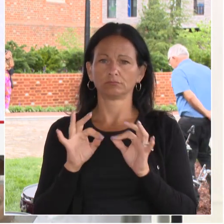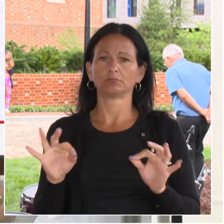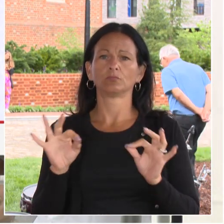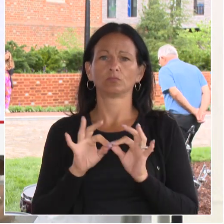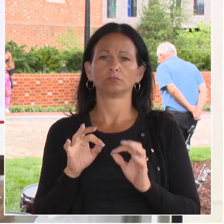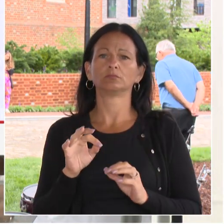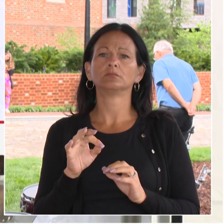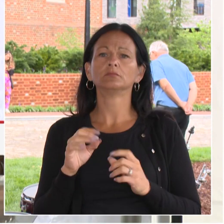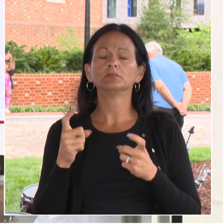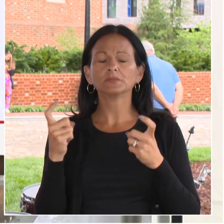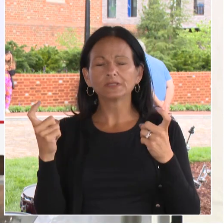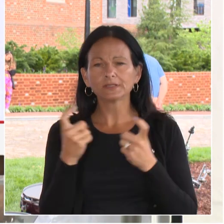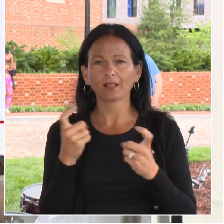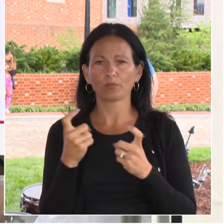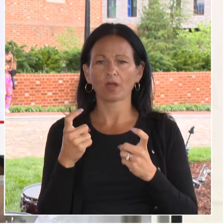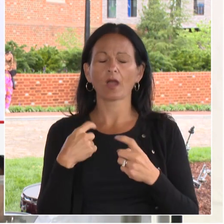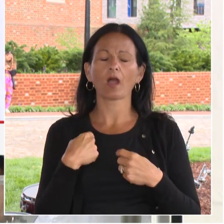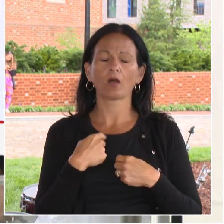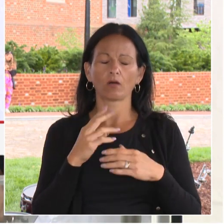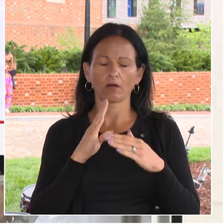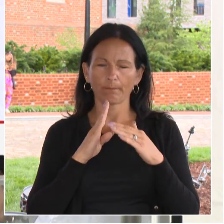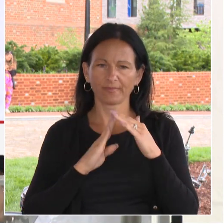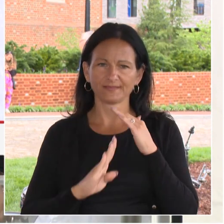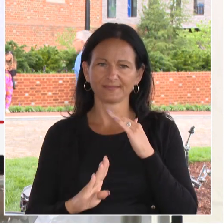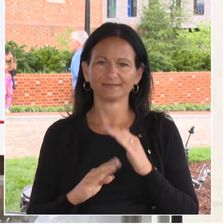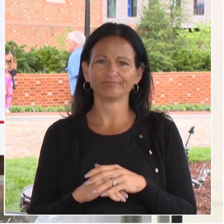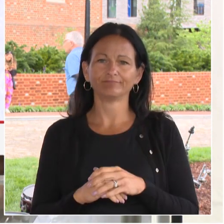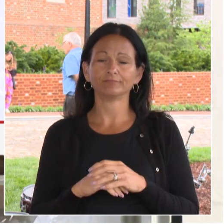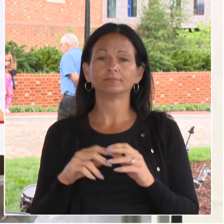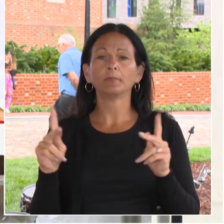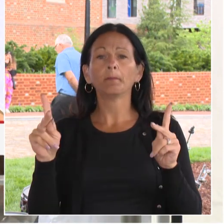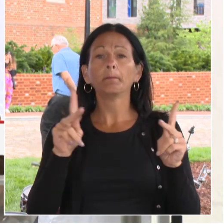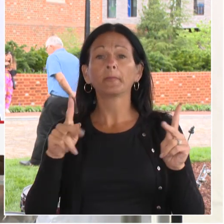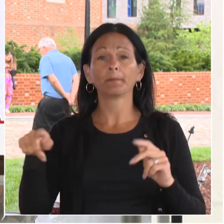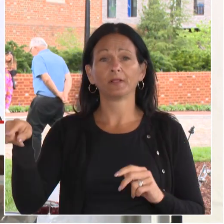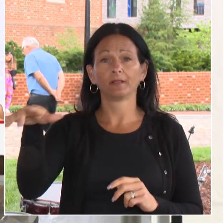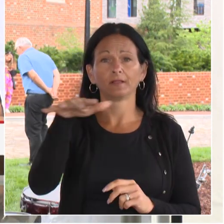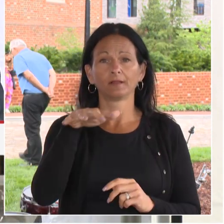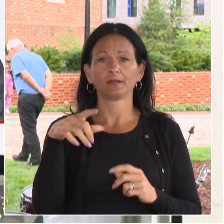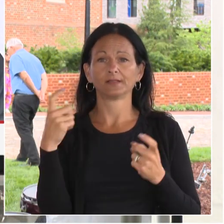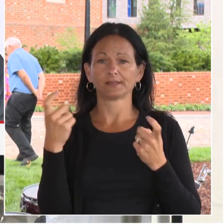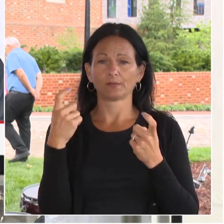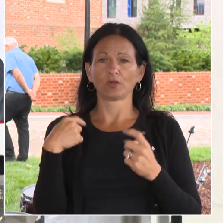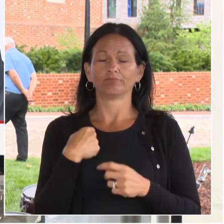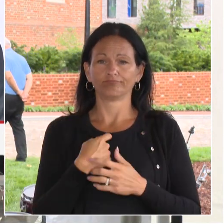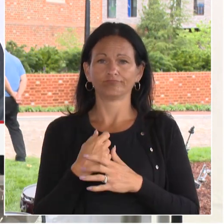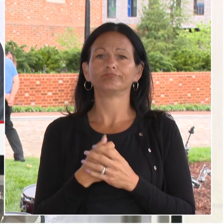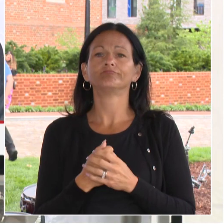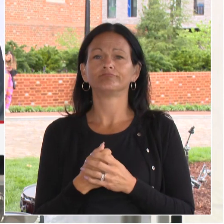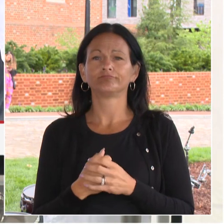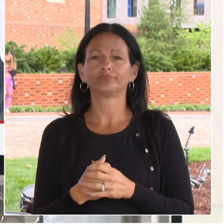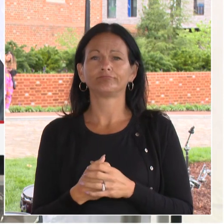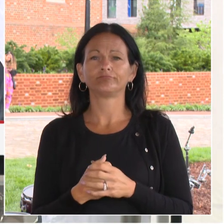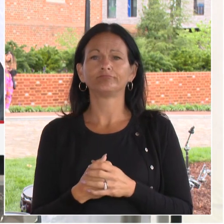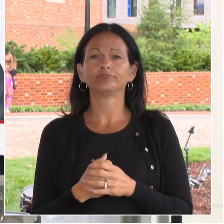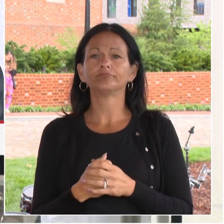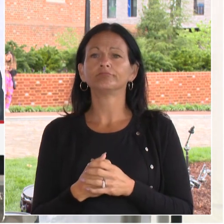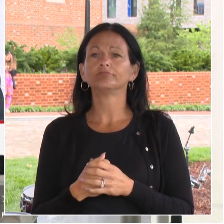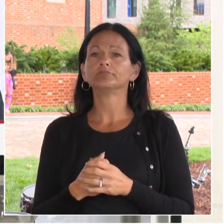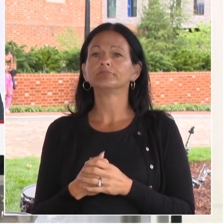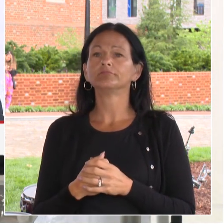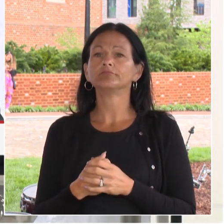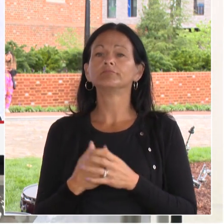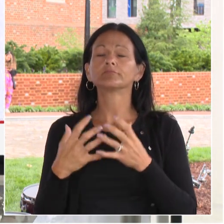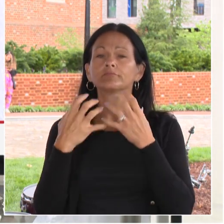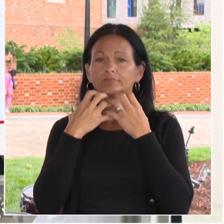our humanity, to nurture. To nurture is the continuous act of caring for and encouraging. To